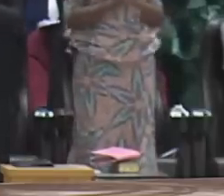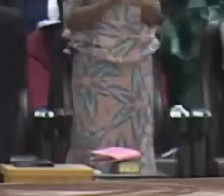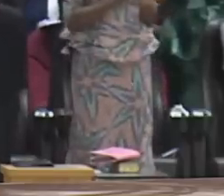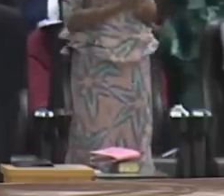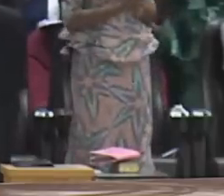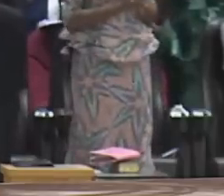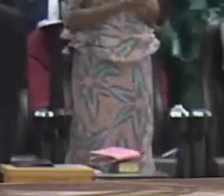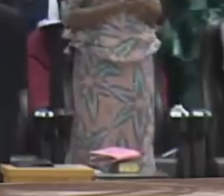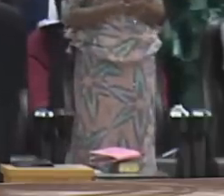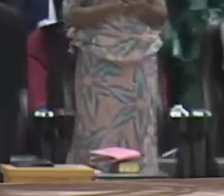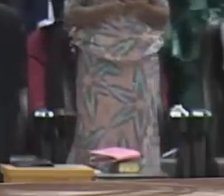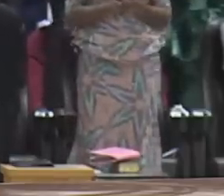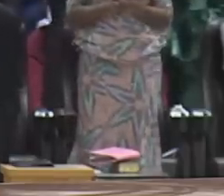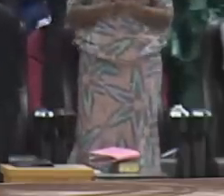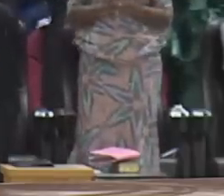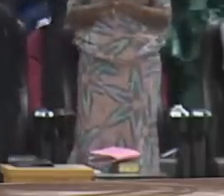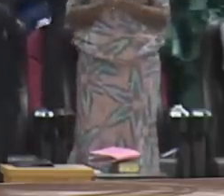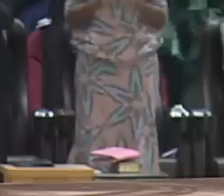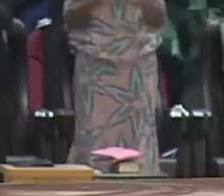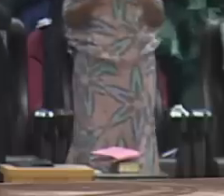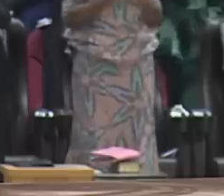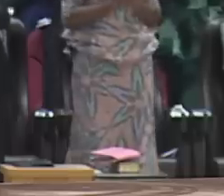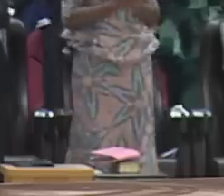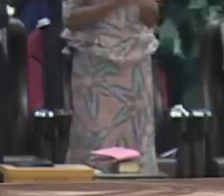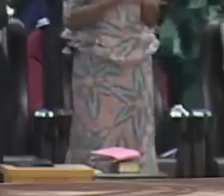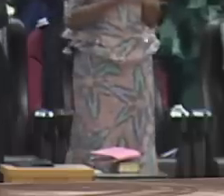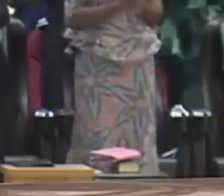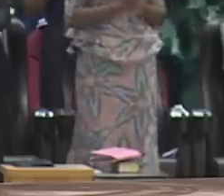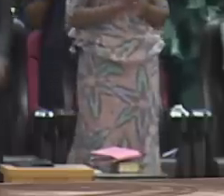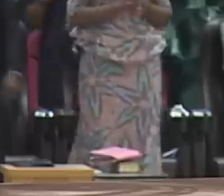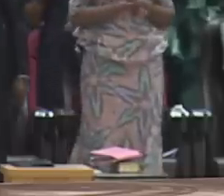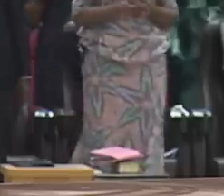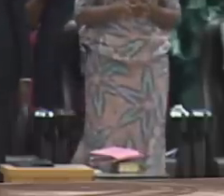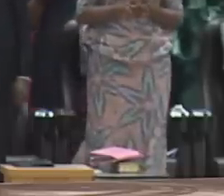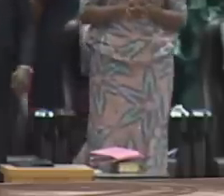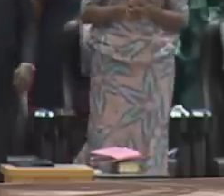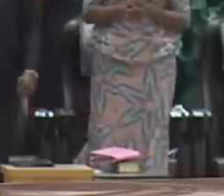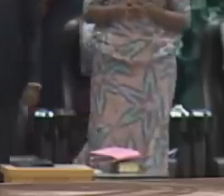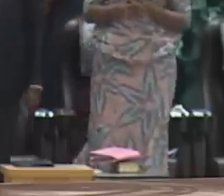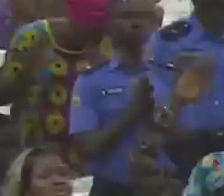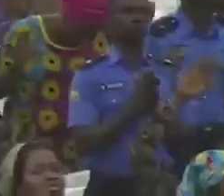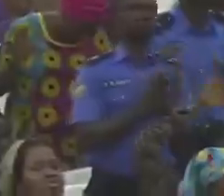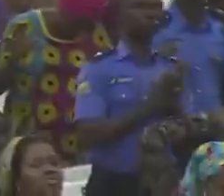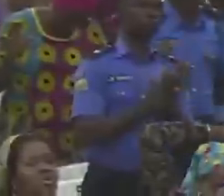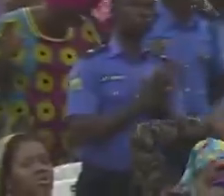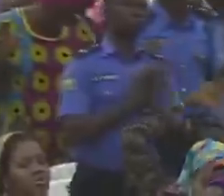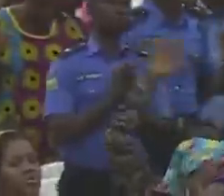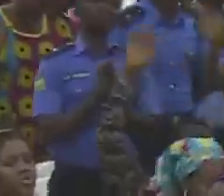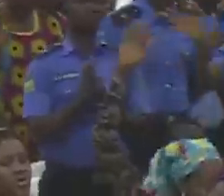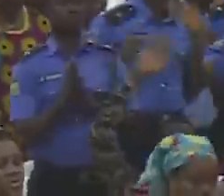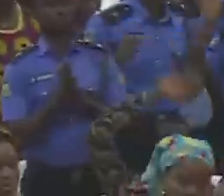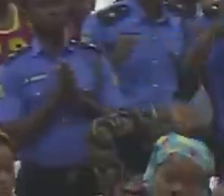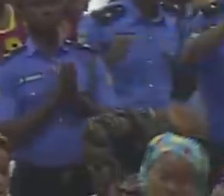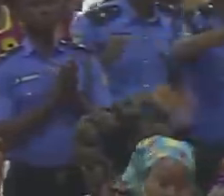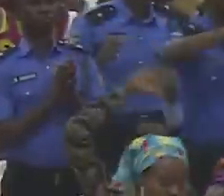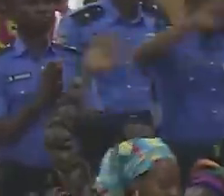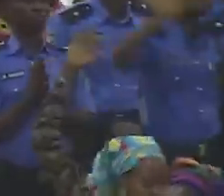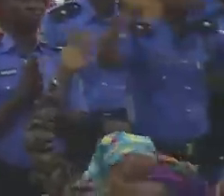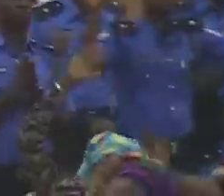have breath should praise him. And you are still breathing. Why don't you praise